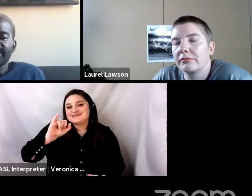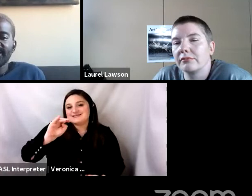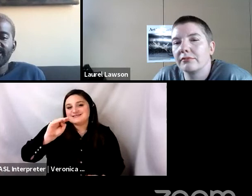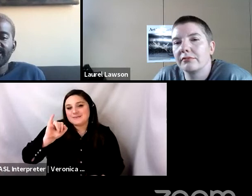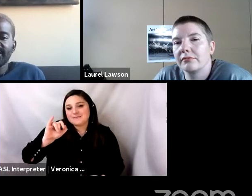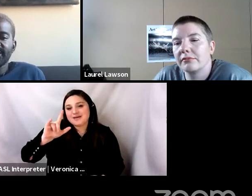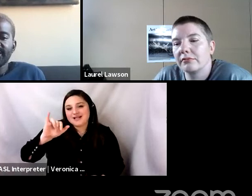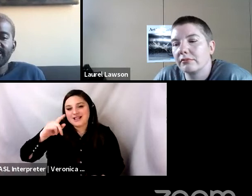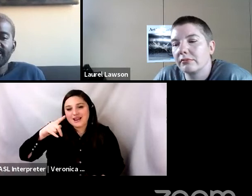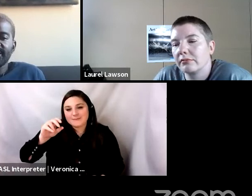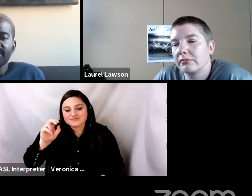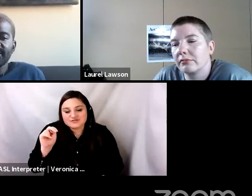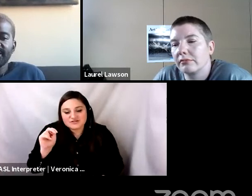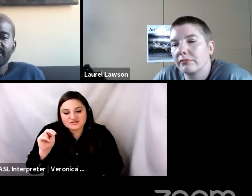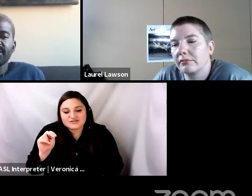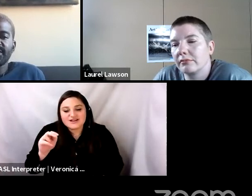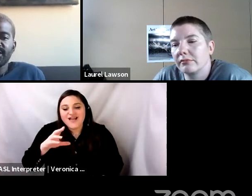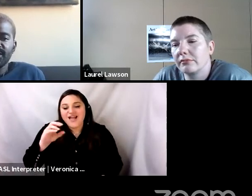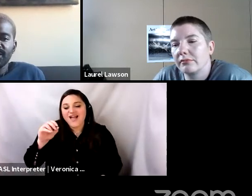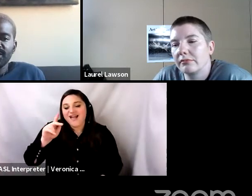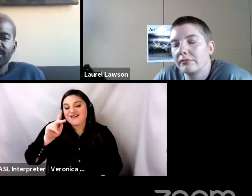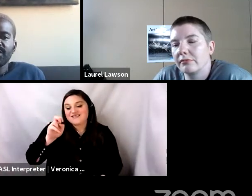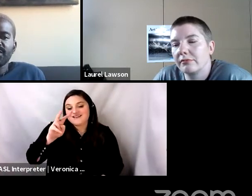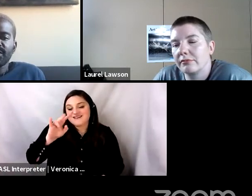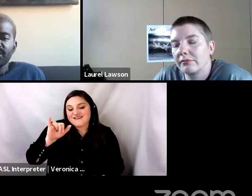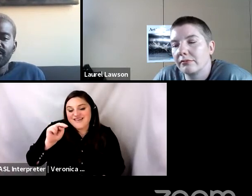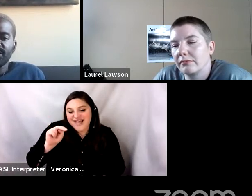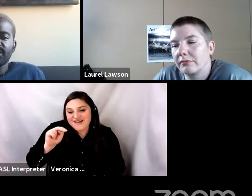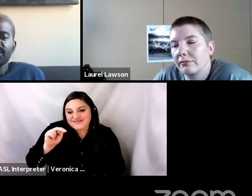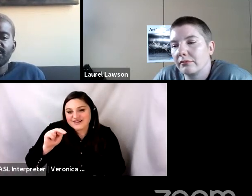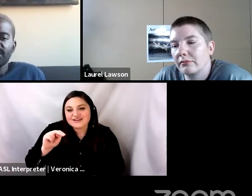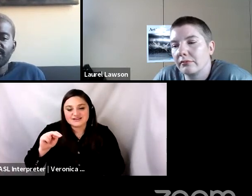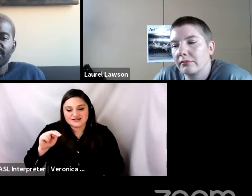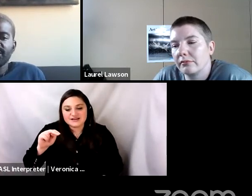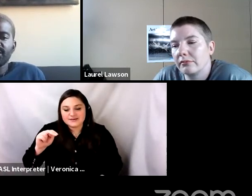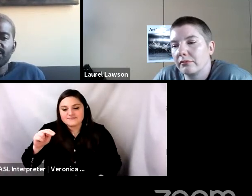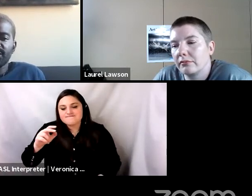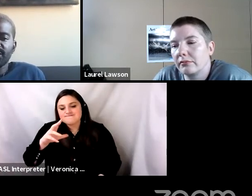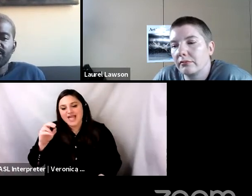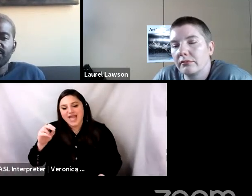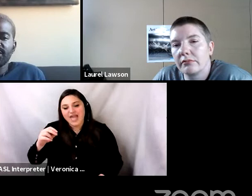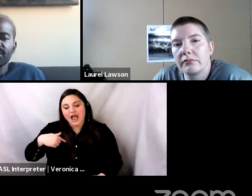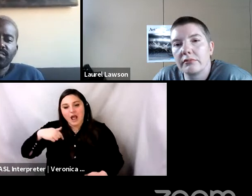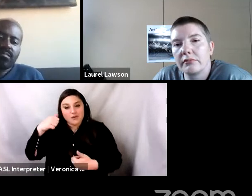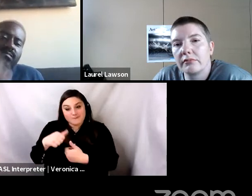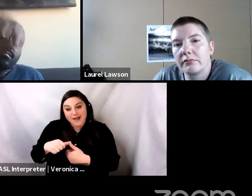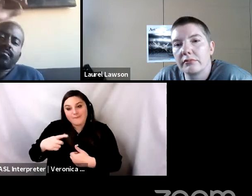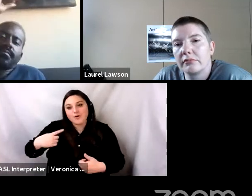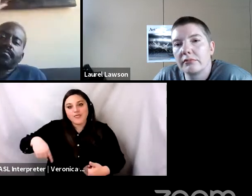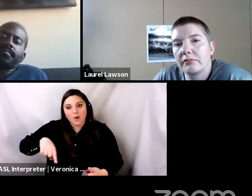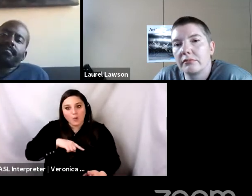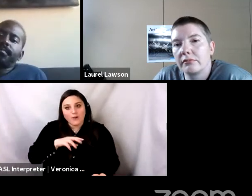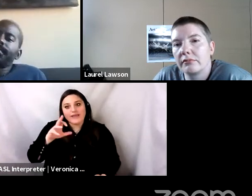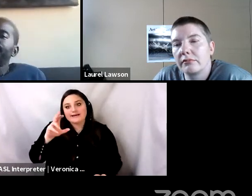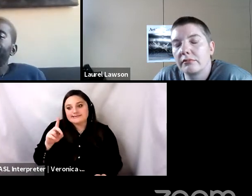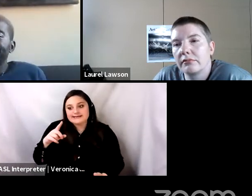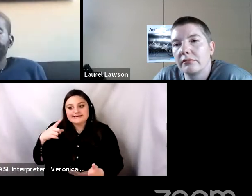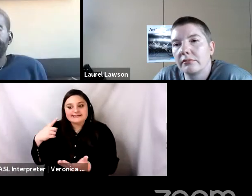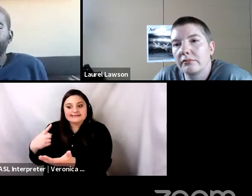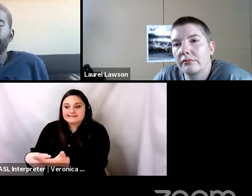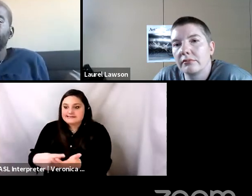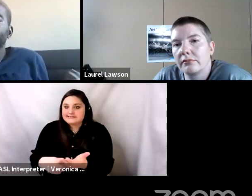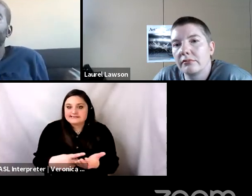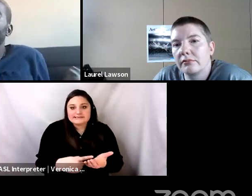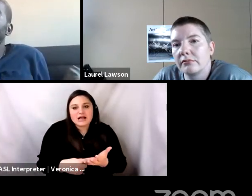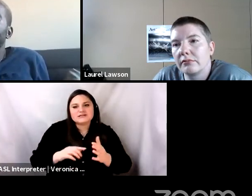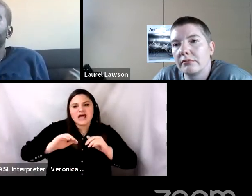on disability aesthetics and was talking about, yeah, like how do we create